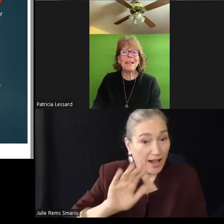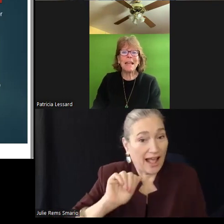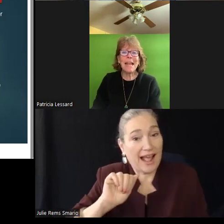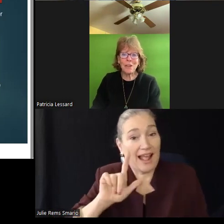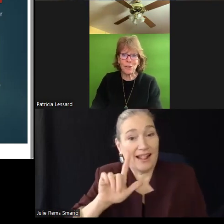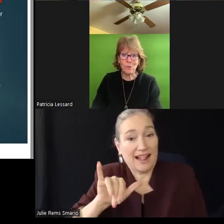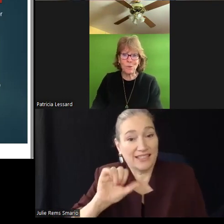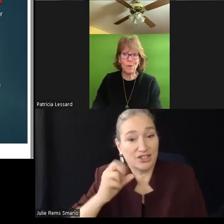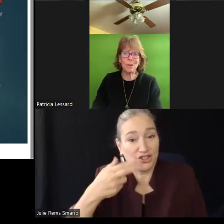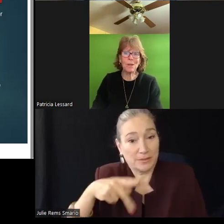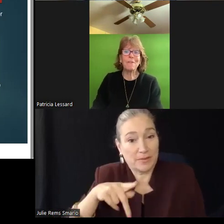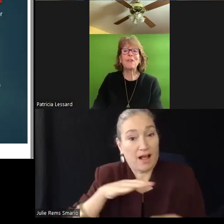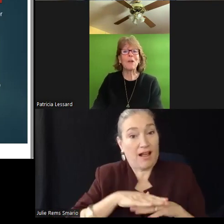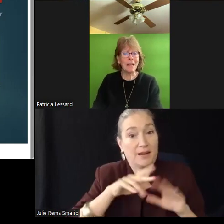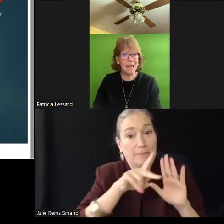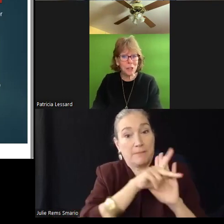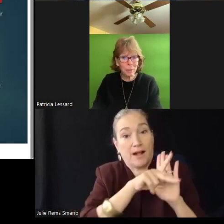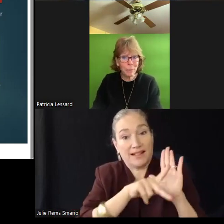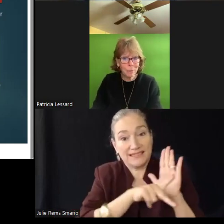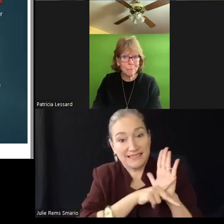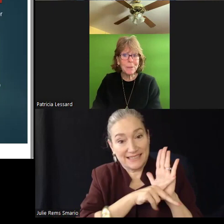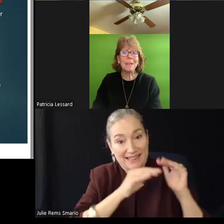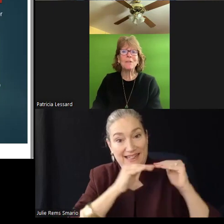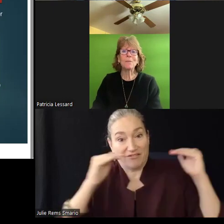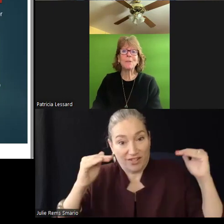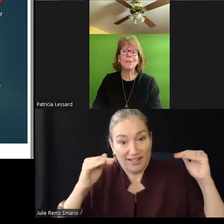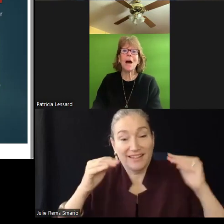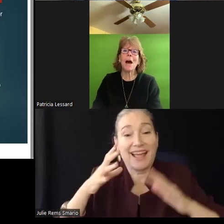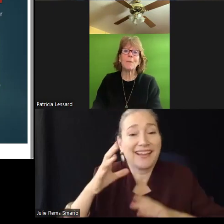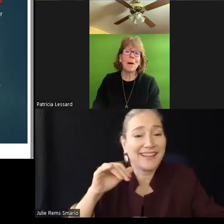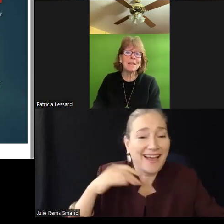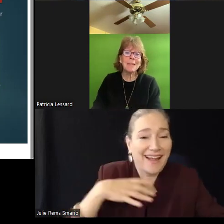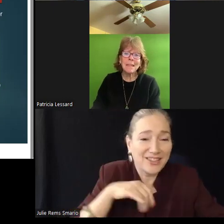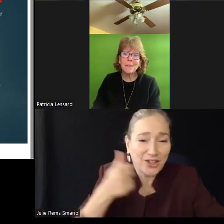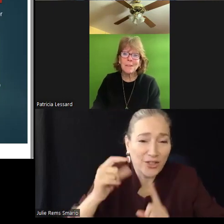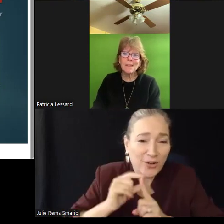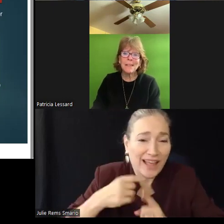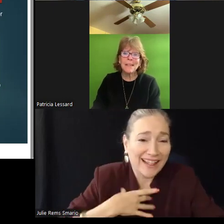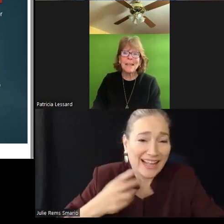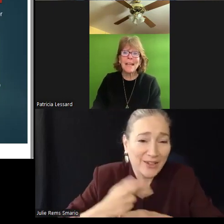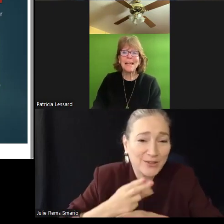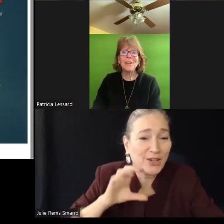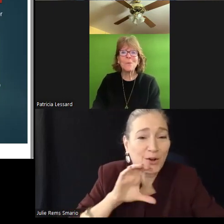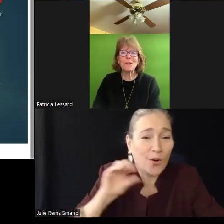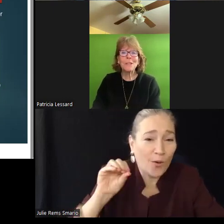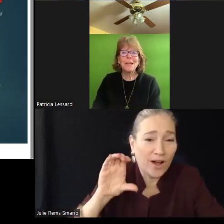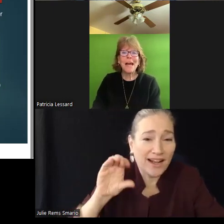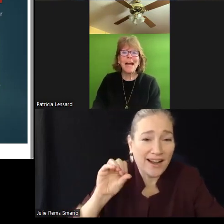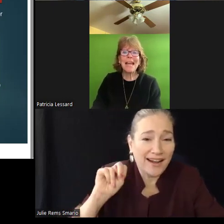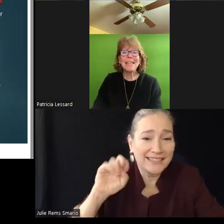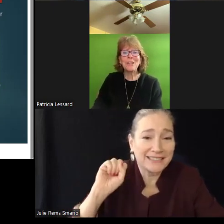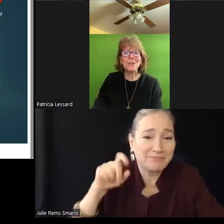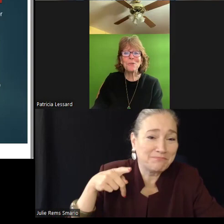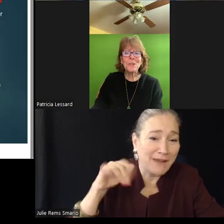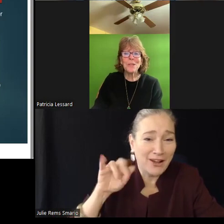I want to thank you for your allyship in terms of a policy level. And in other words,